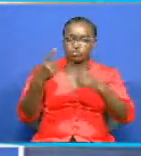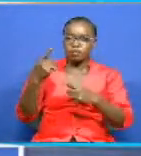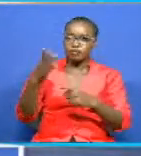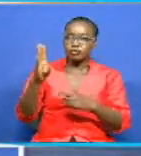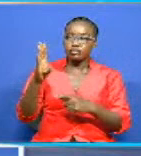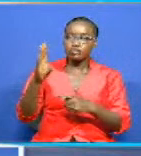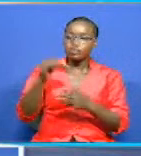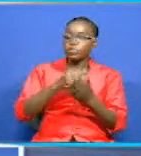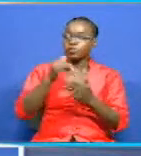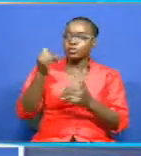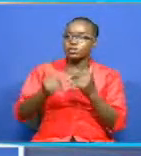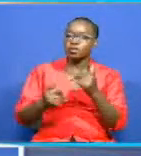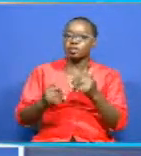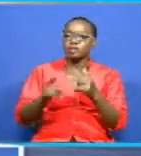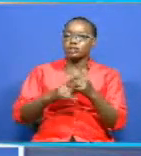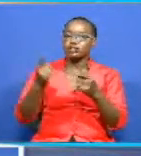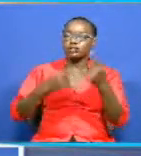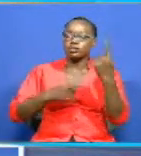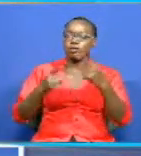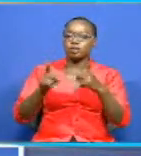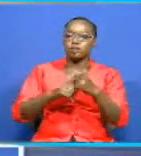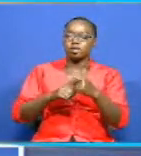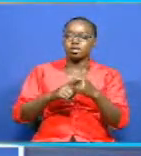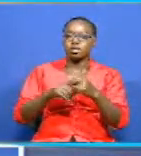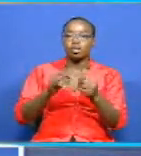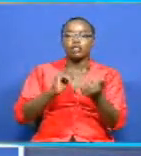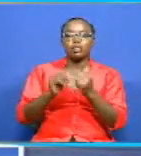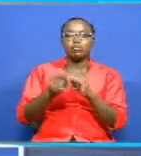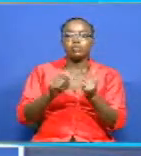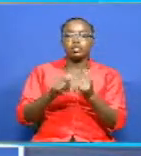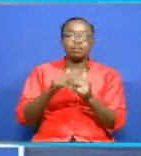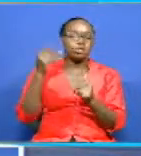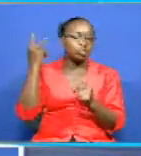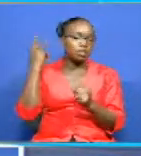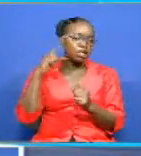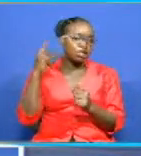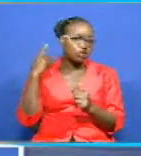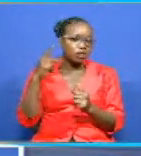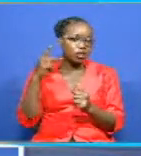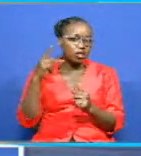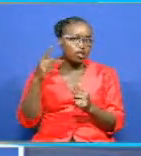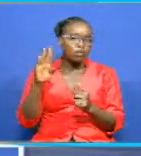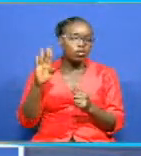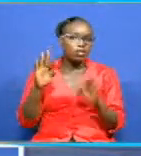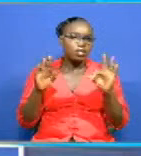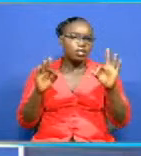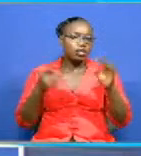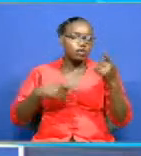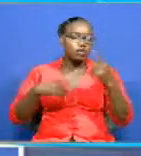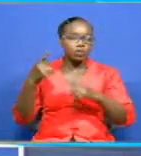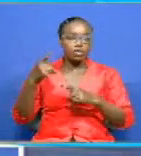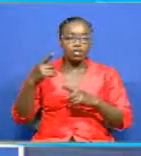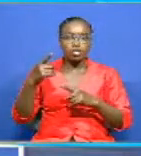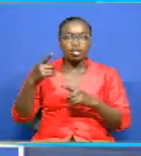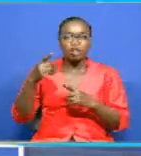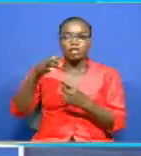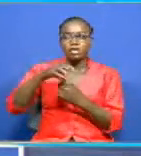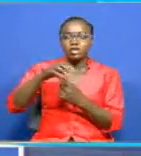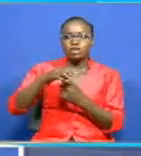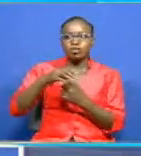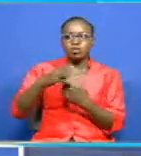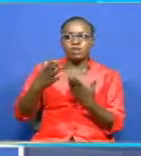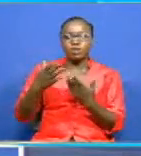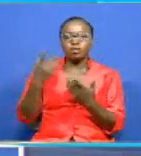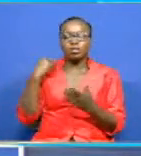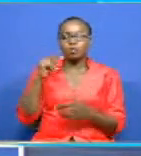the weekend. Their sixth win in 6 matches so far. Kariobangi Sharks' impressive 4-3 win over Kenyan champions Gor Mahia leaves them in the